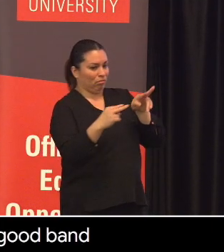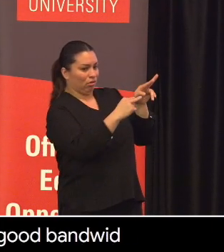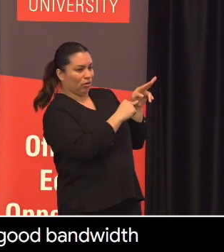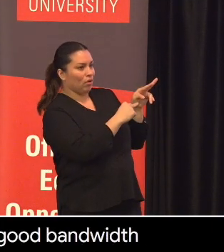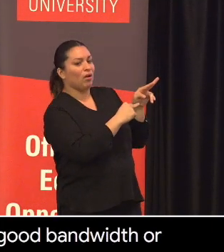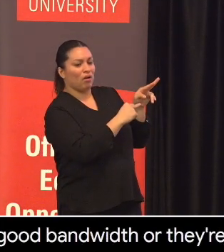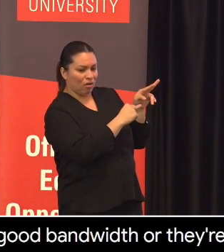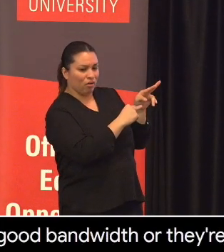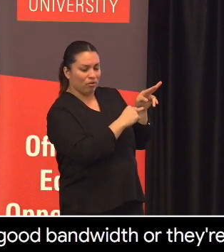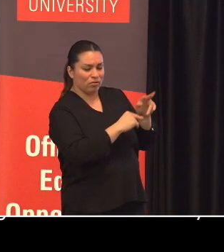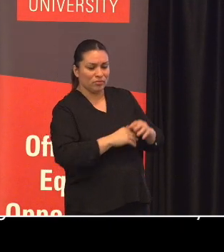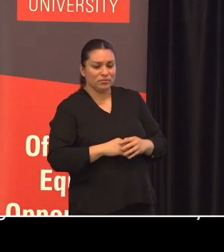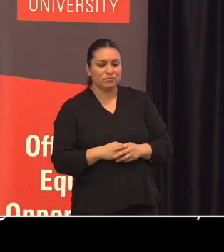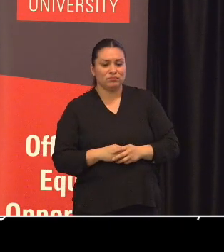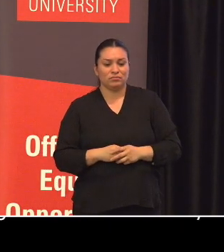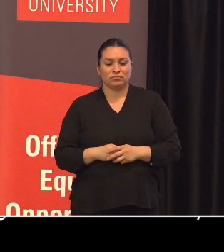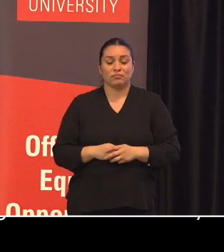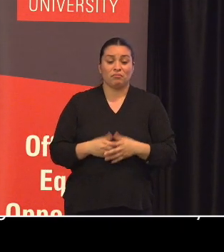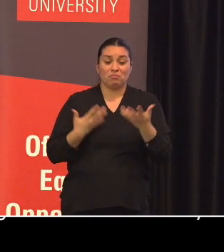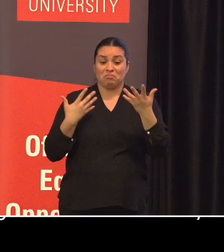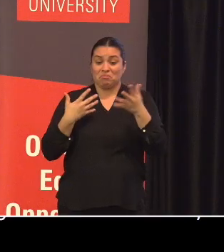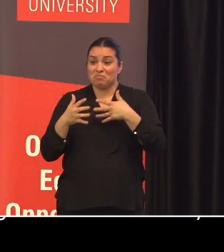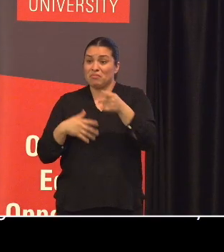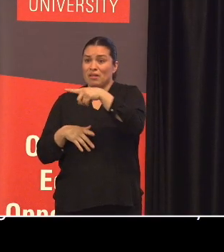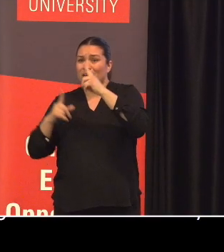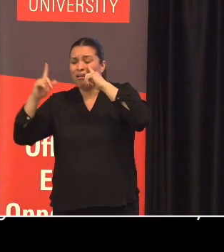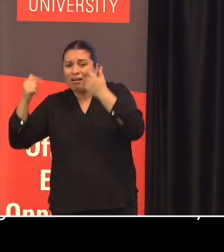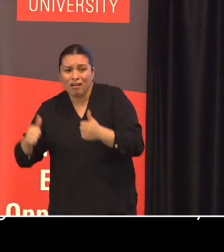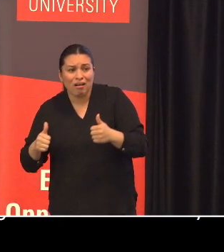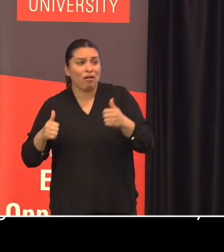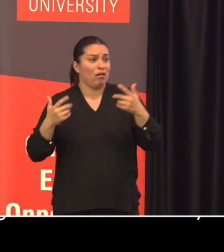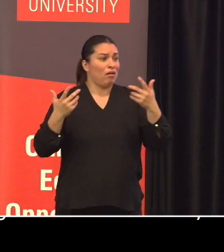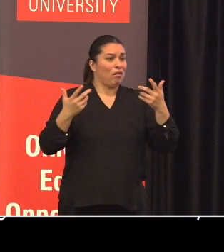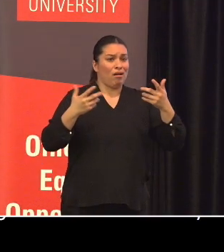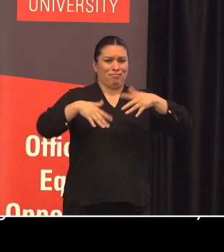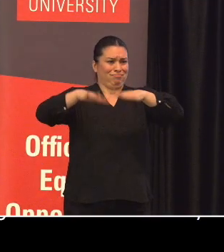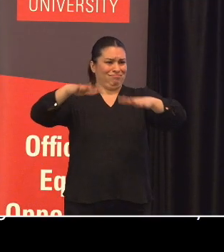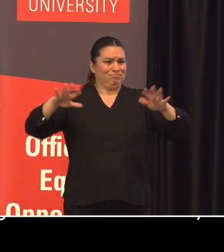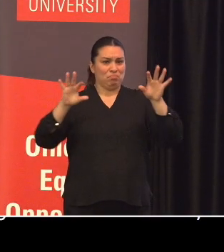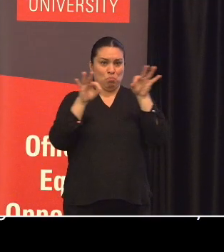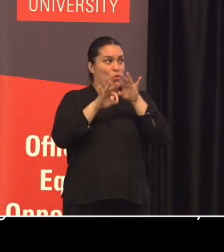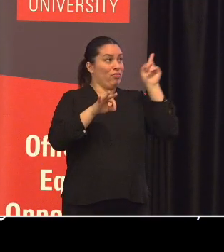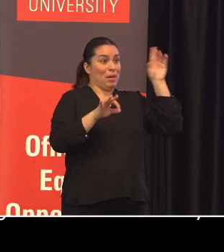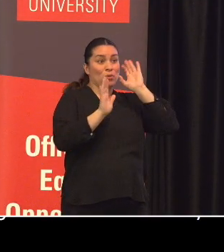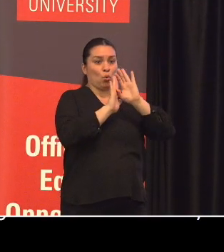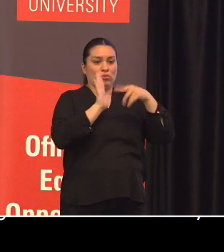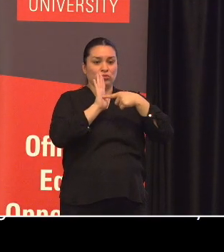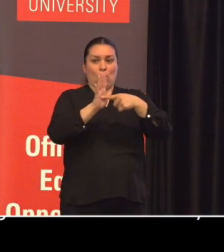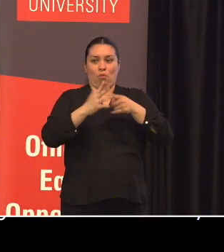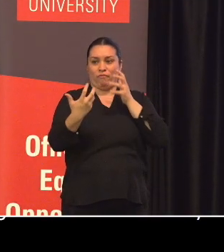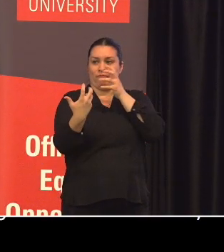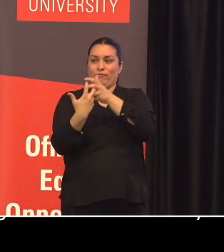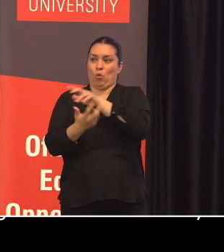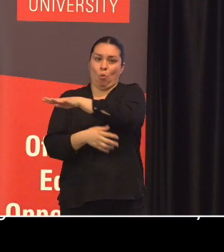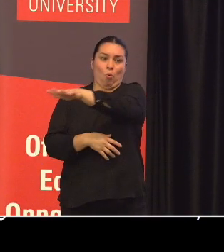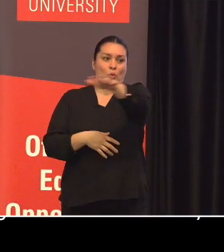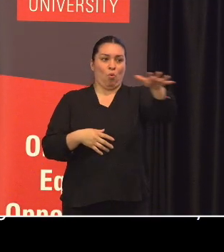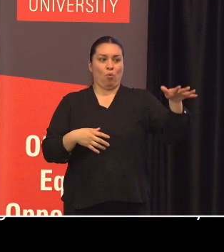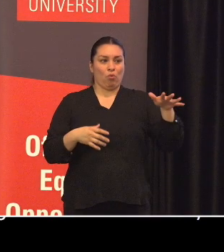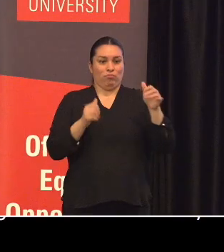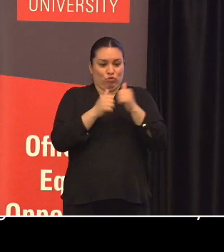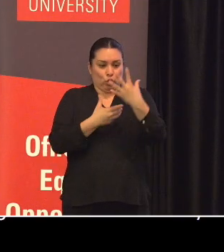bandwidth or they're using old technology that can't even update anymore, but that's what they have and the image won't load. Any of